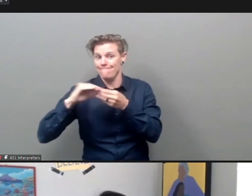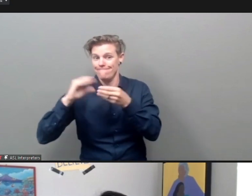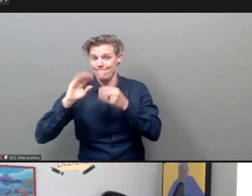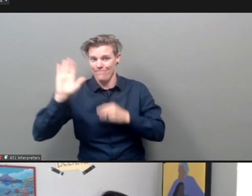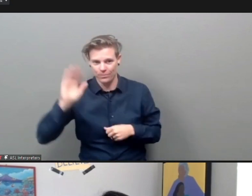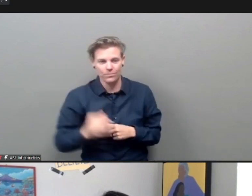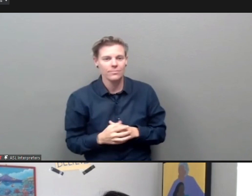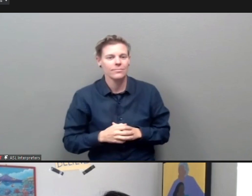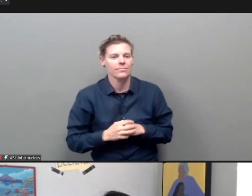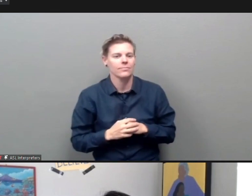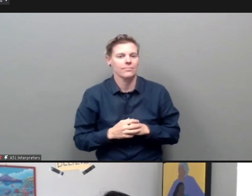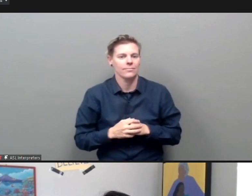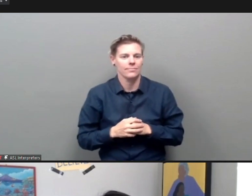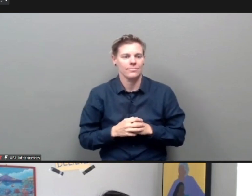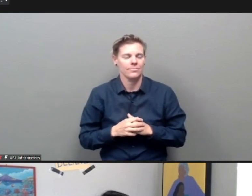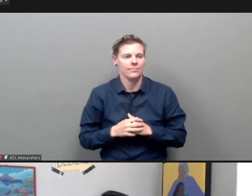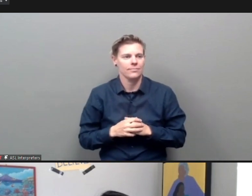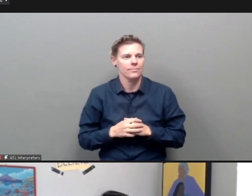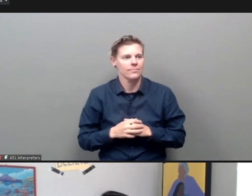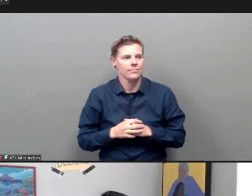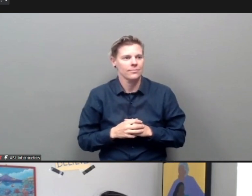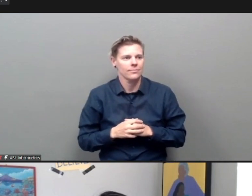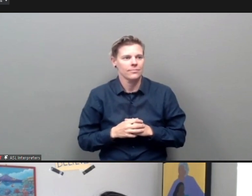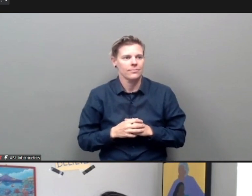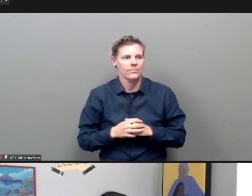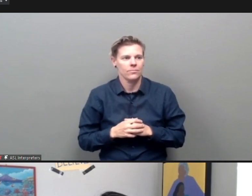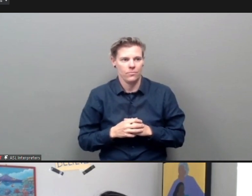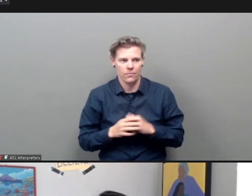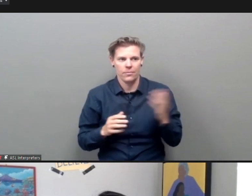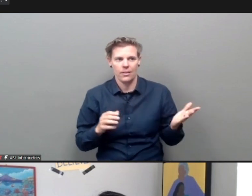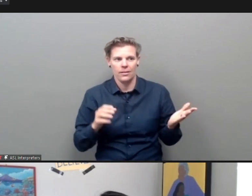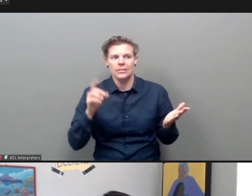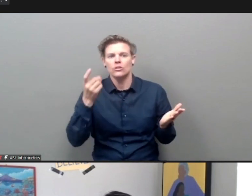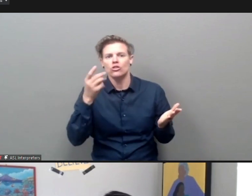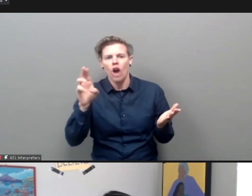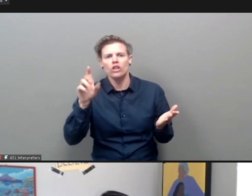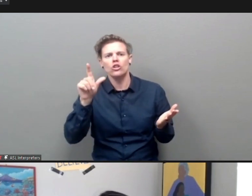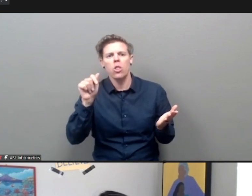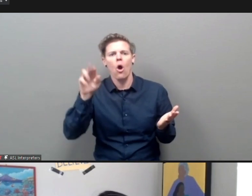Dr. Laura Banks from the university, who sort of valiantly headed